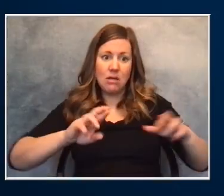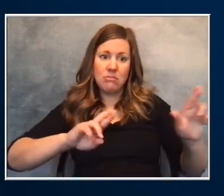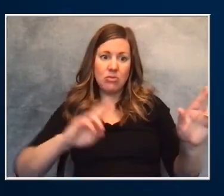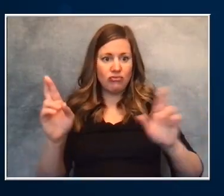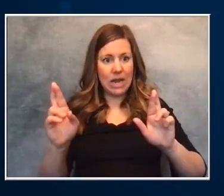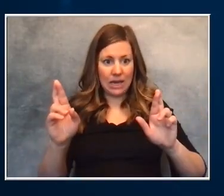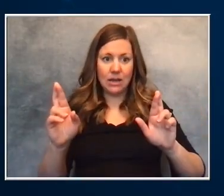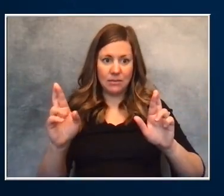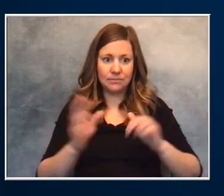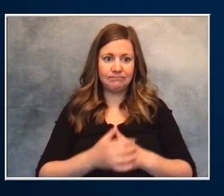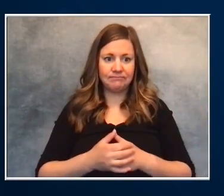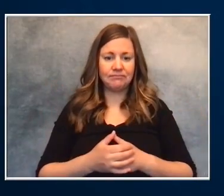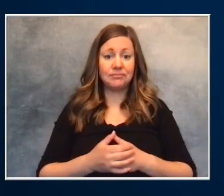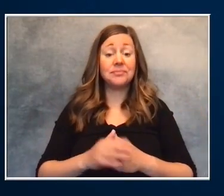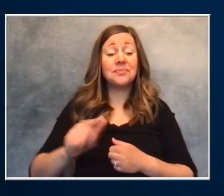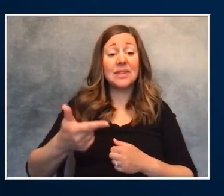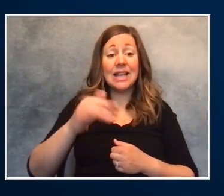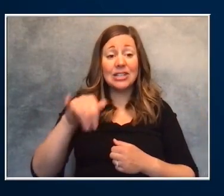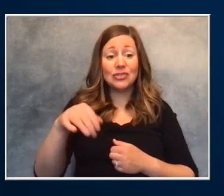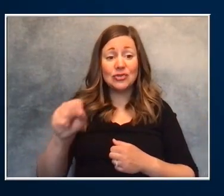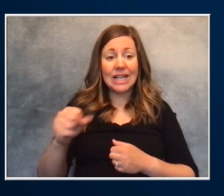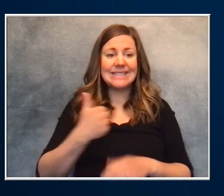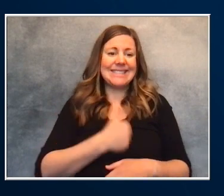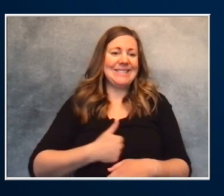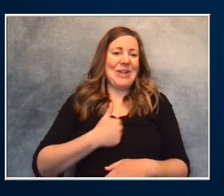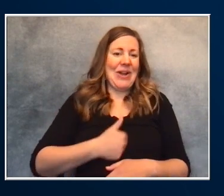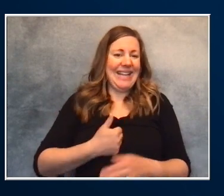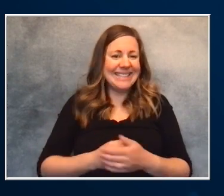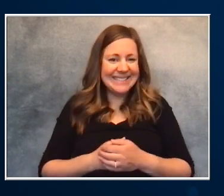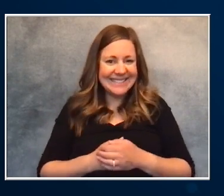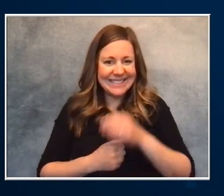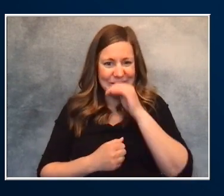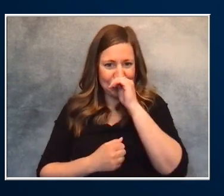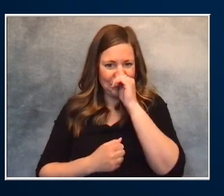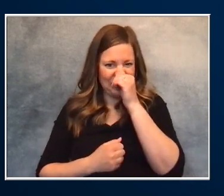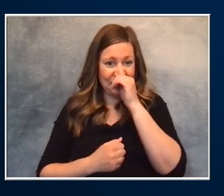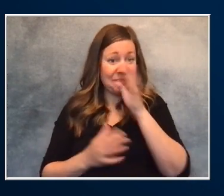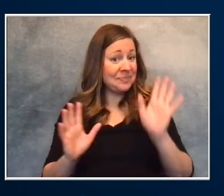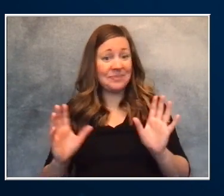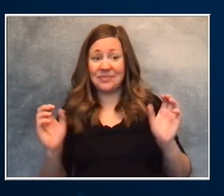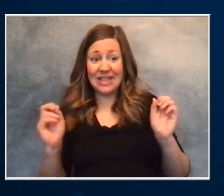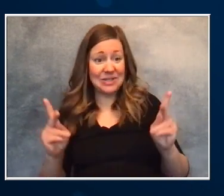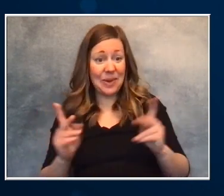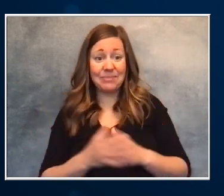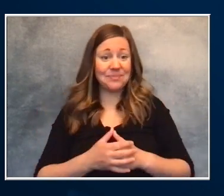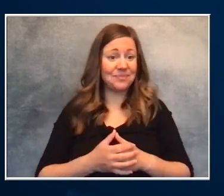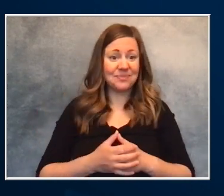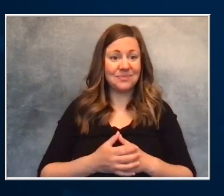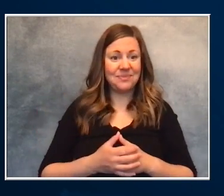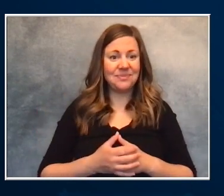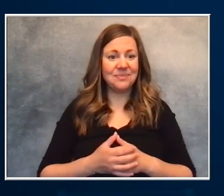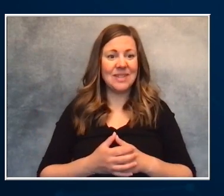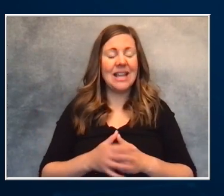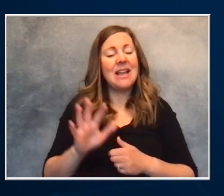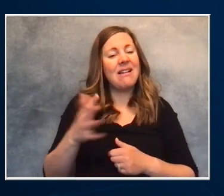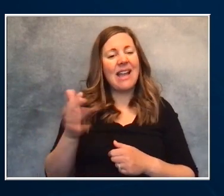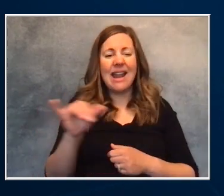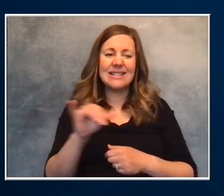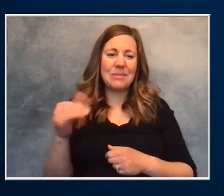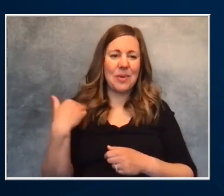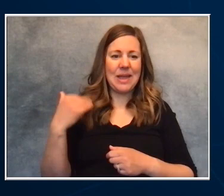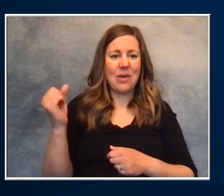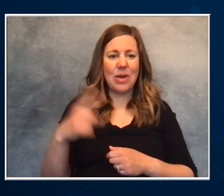right. Jess. Sorry. Personal soapbox. So that's okay. And this is kind of similar to that last question. Becky